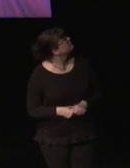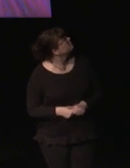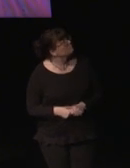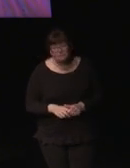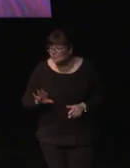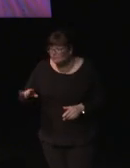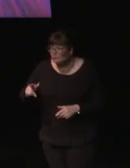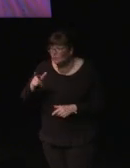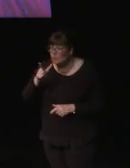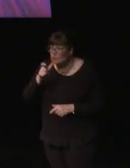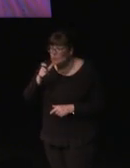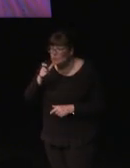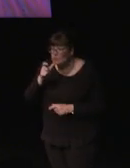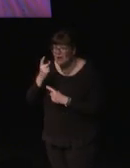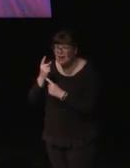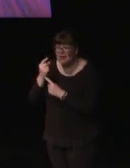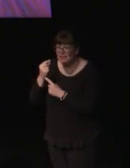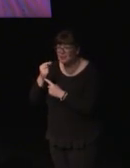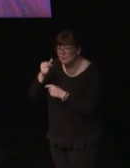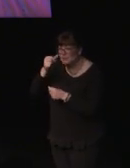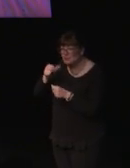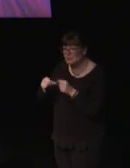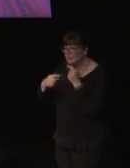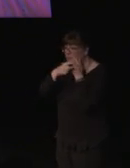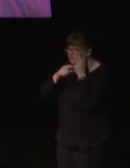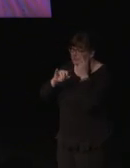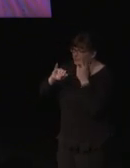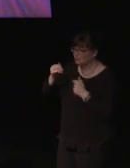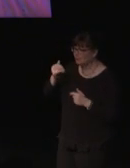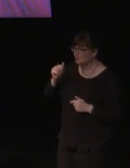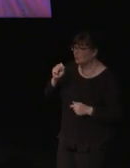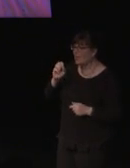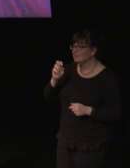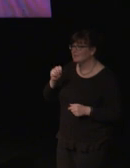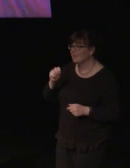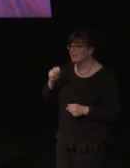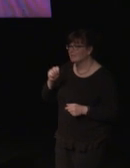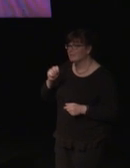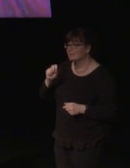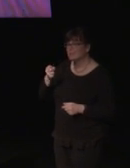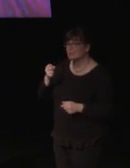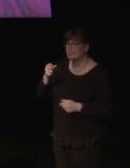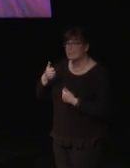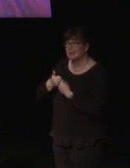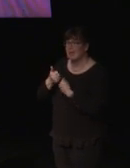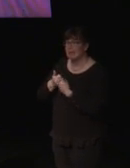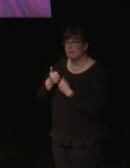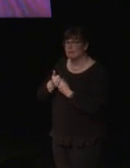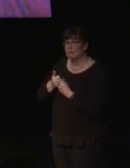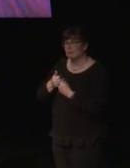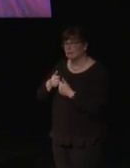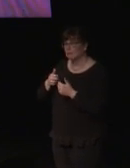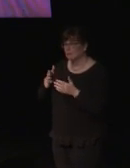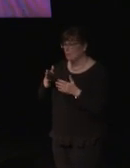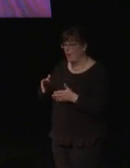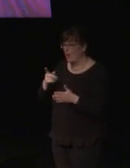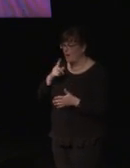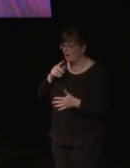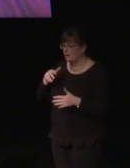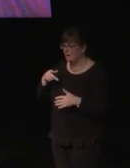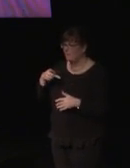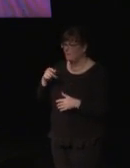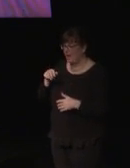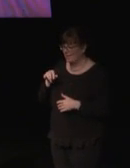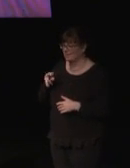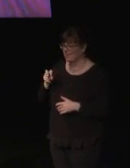is anyone here last year talking, this is Jason Kahnem's game, Way of the Pacifist. There's some